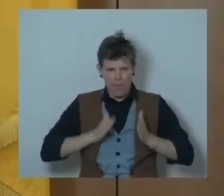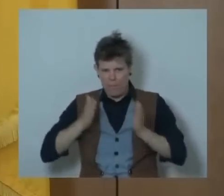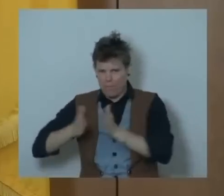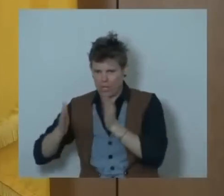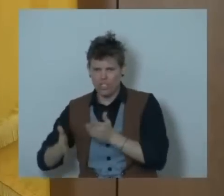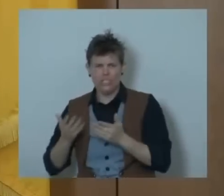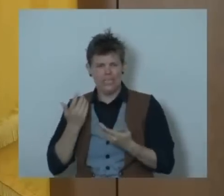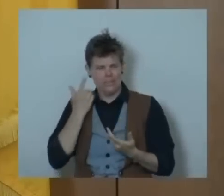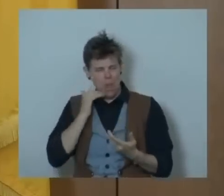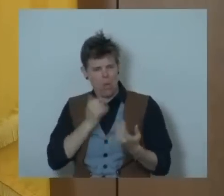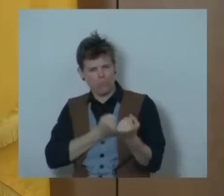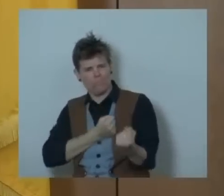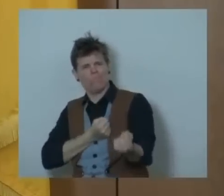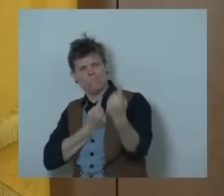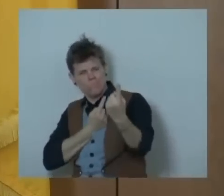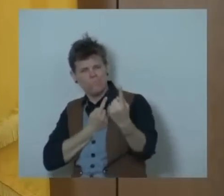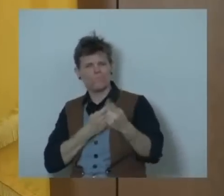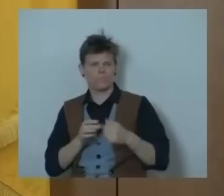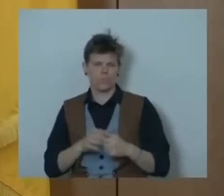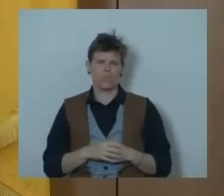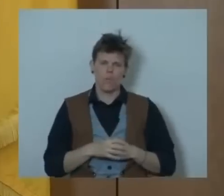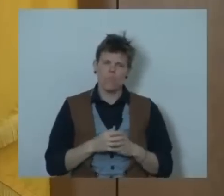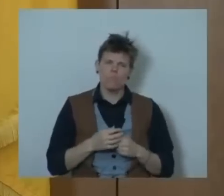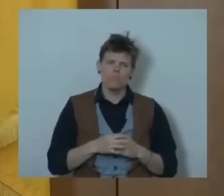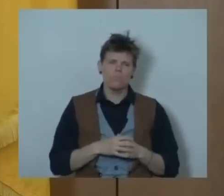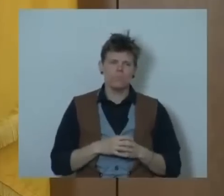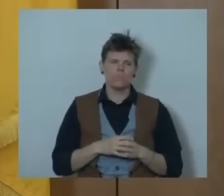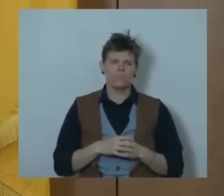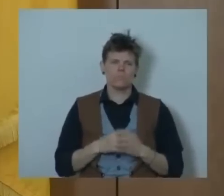to know, I want someone, and I want it to be Dr.